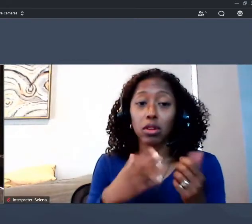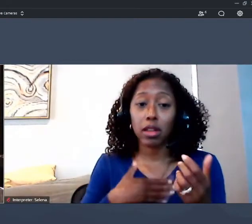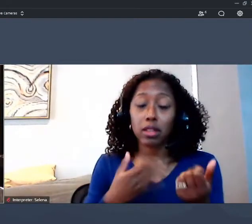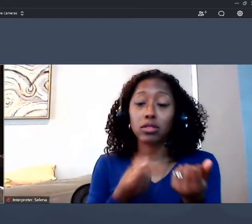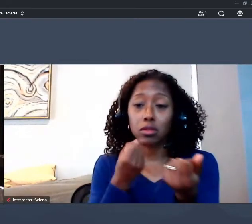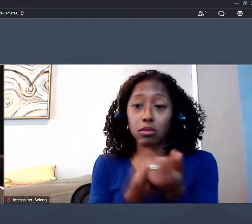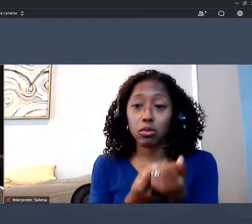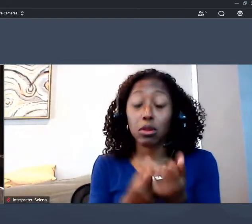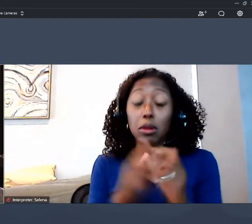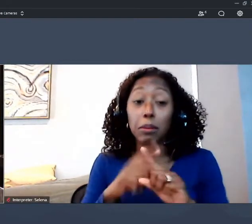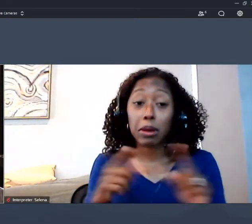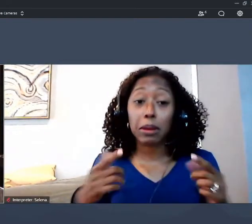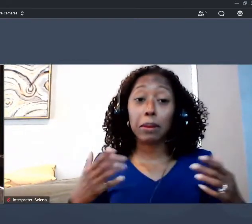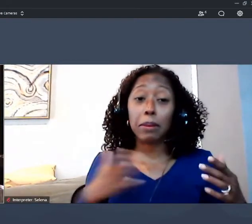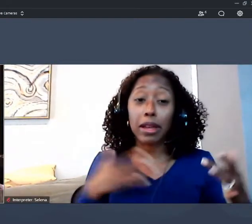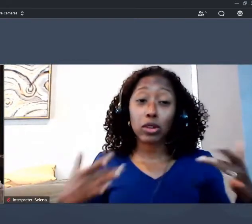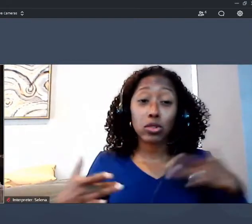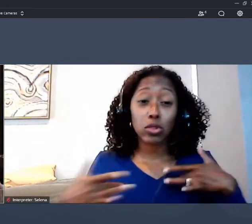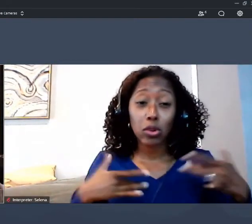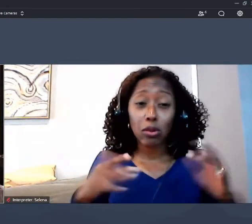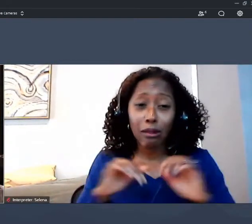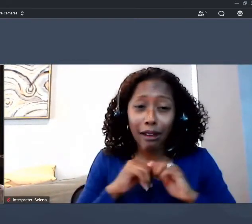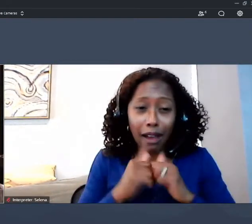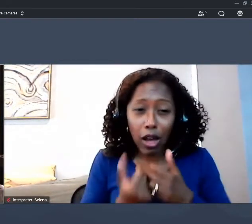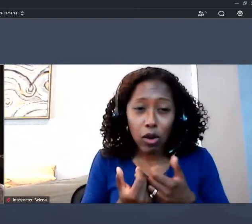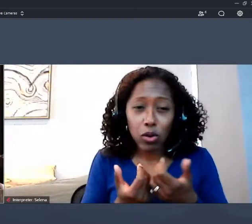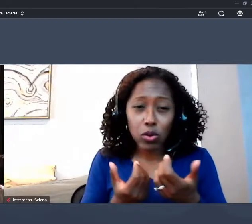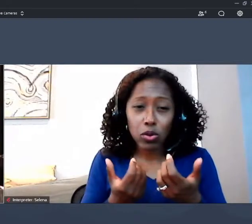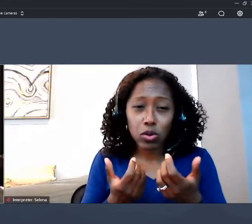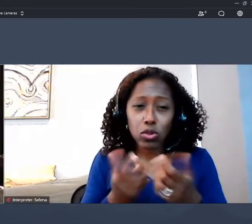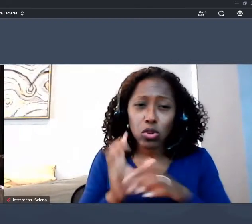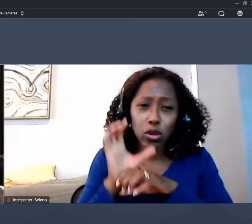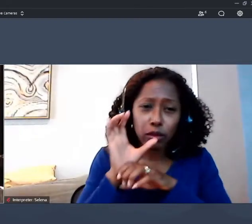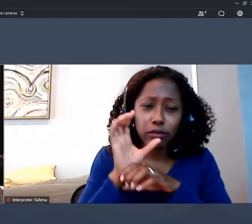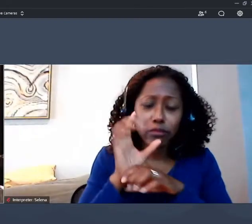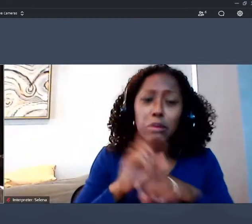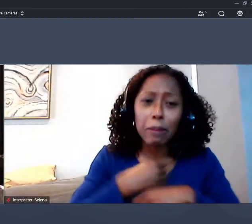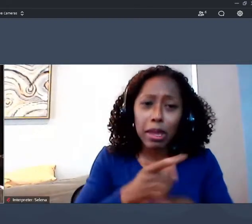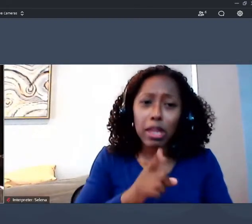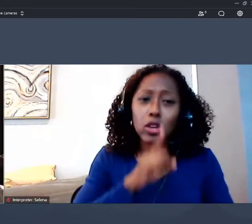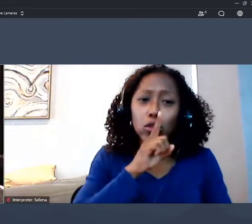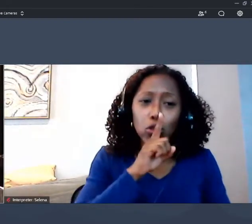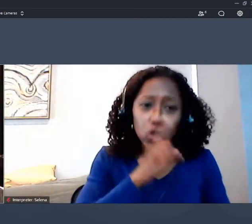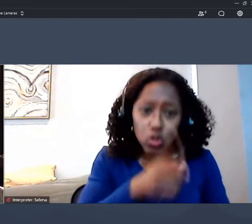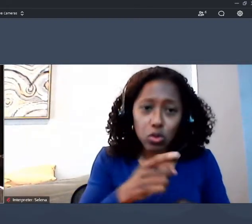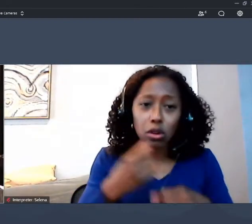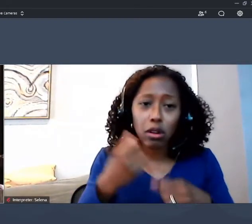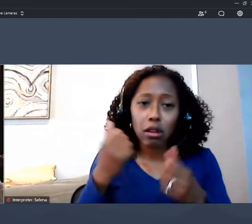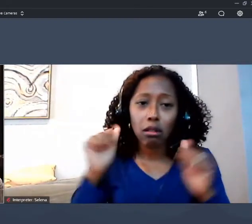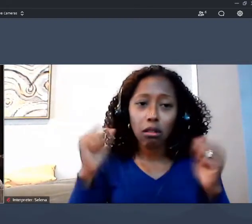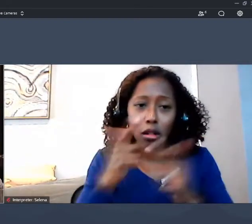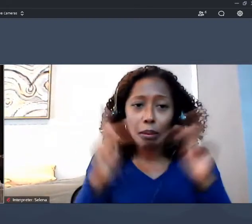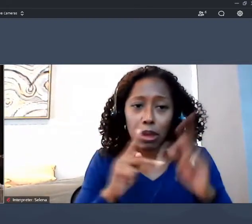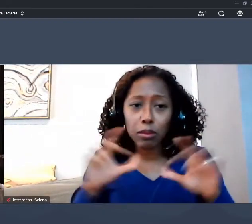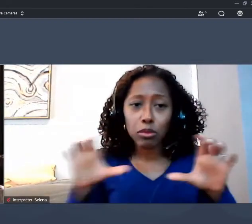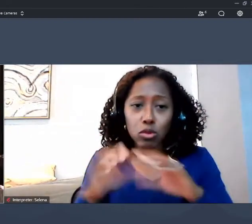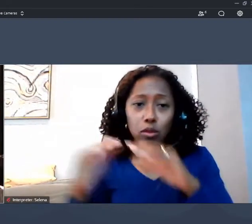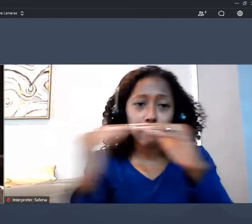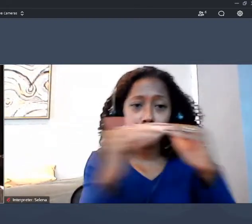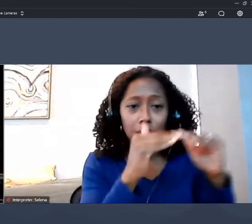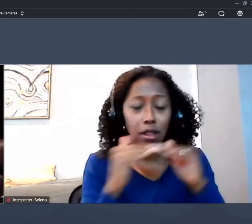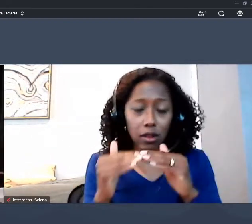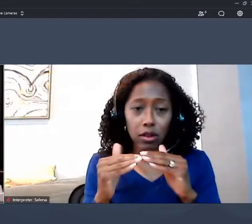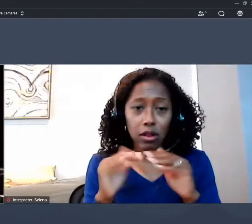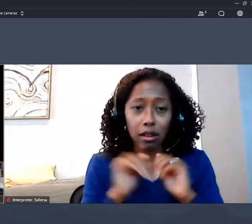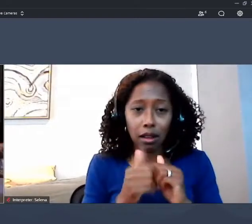is the enforcement of it. How are we going to ensure that everyone is treated fairly? This ordinance does not